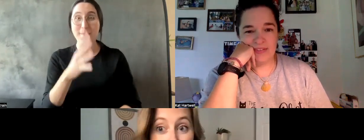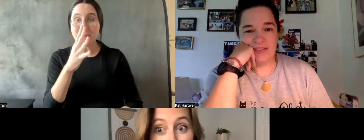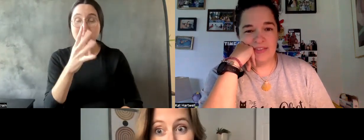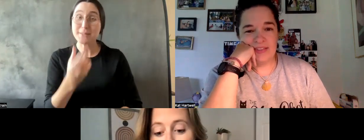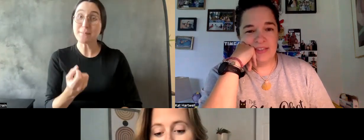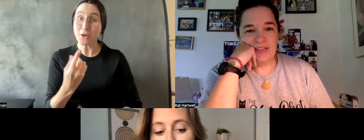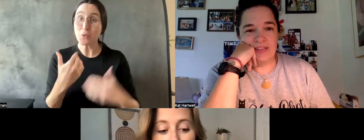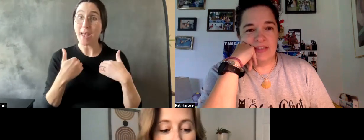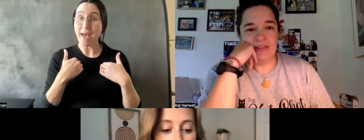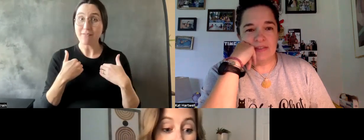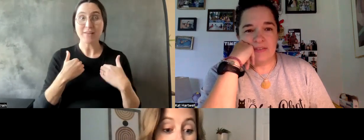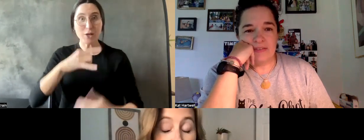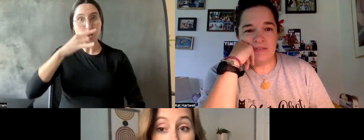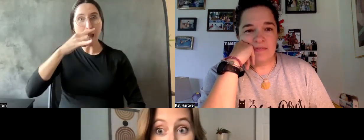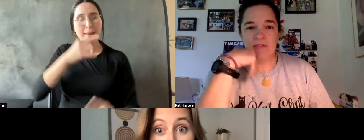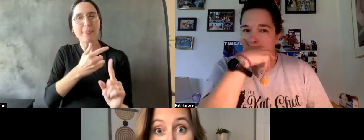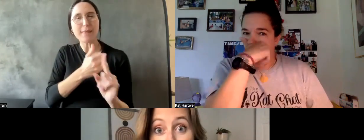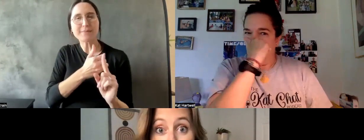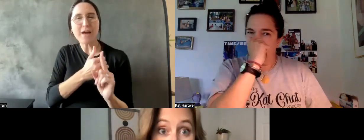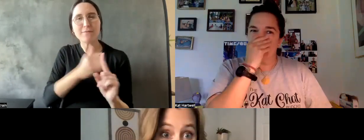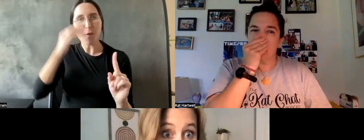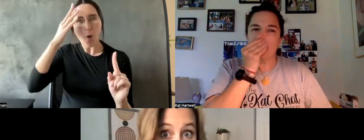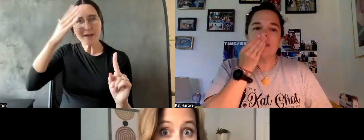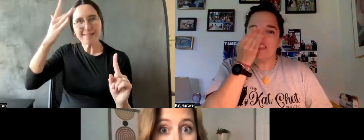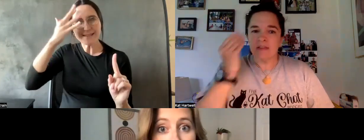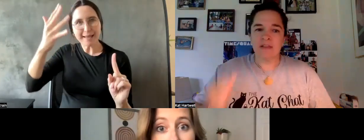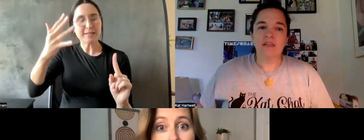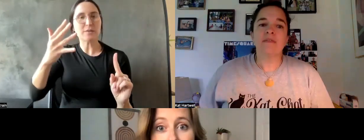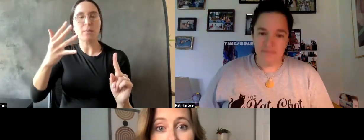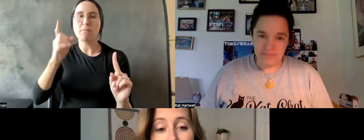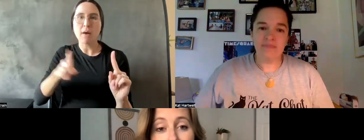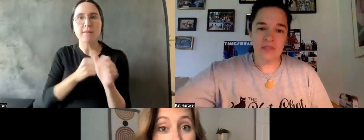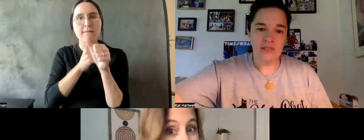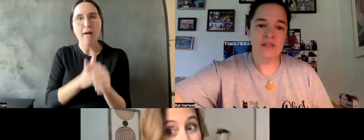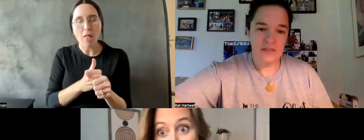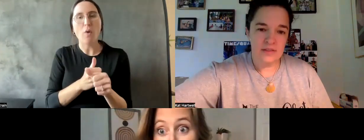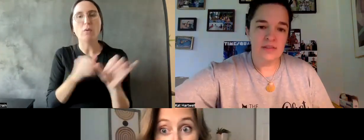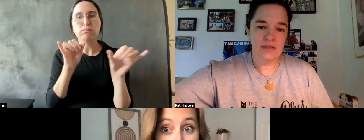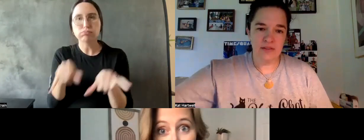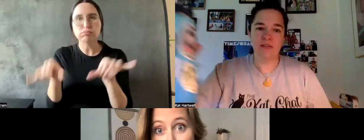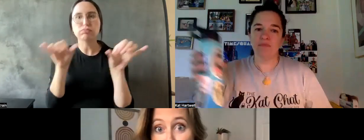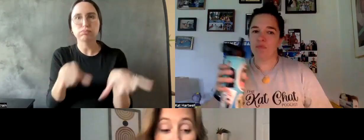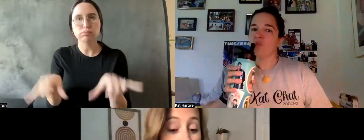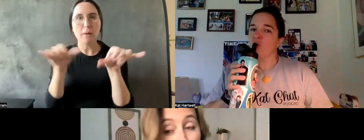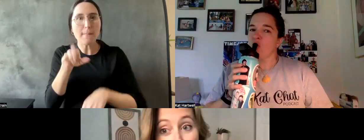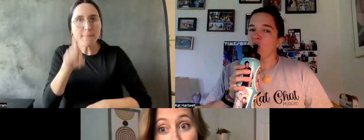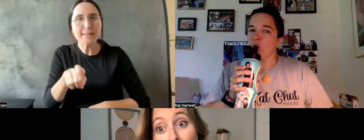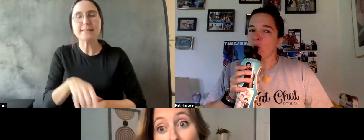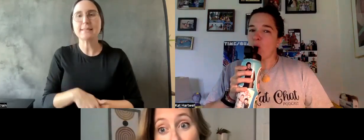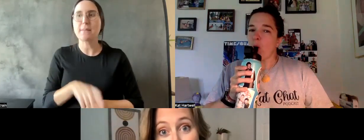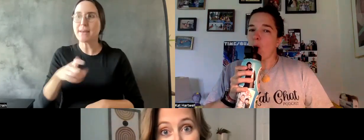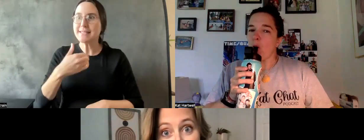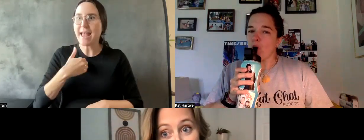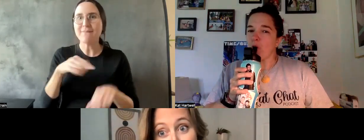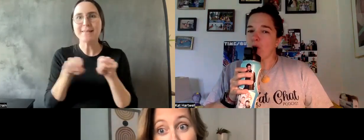who's autistic and really thrives on routine and having the same people in their circle all the